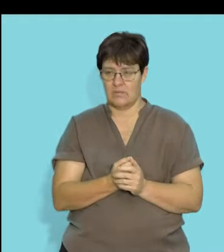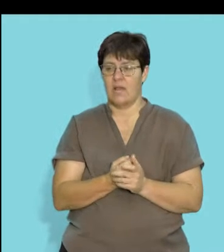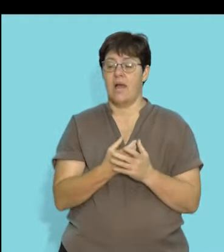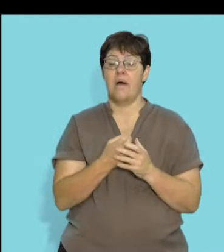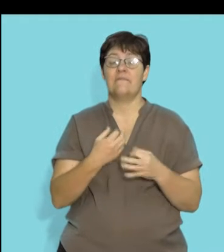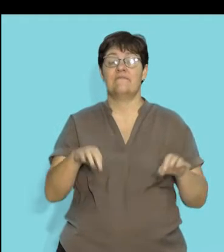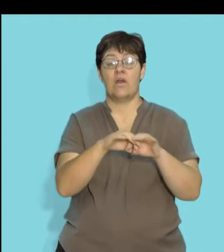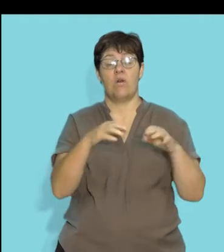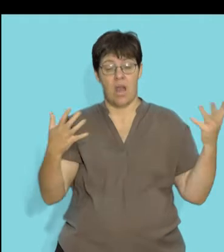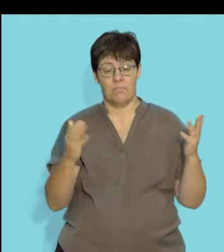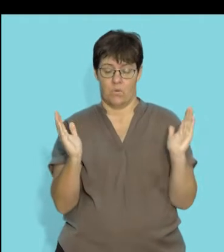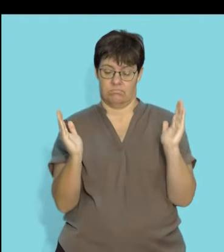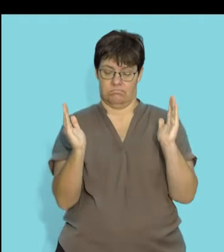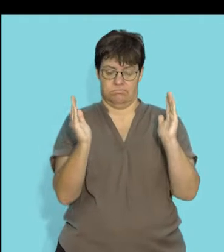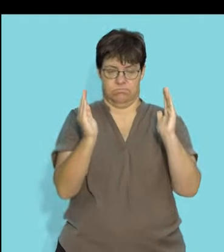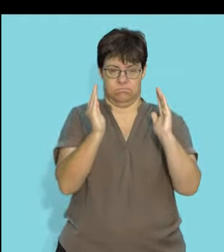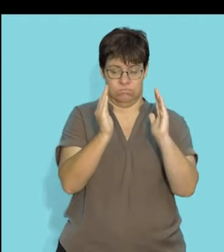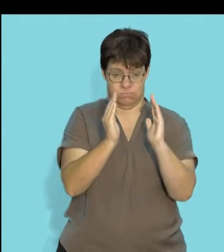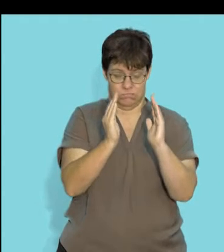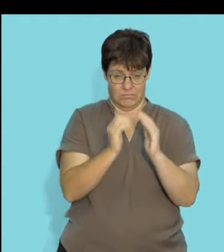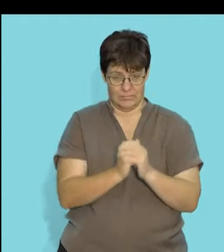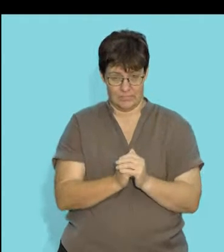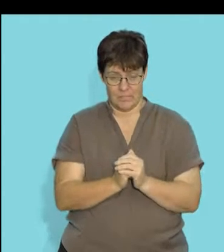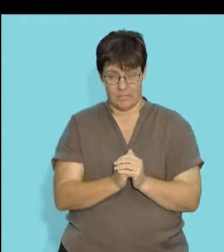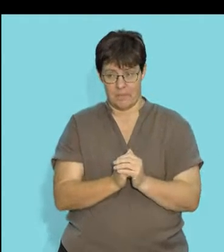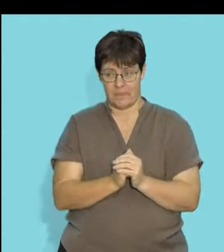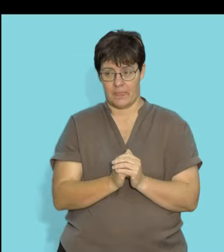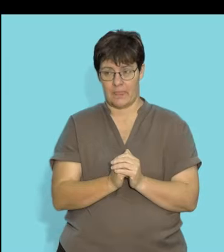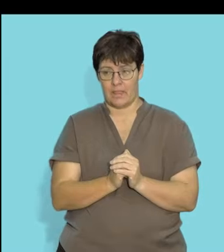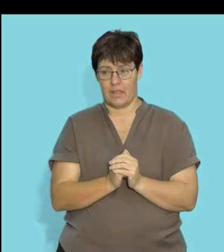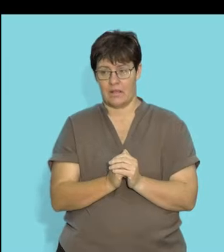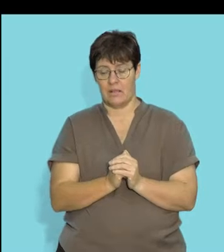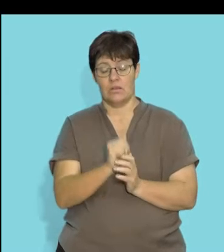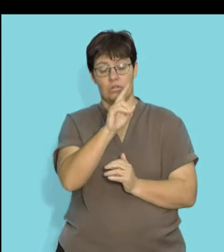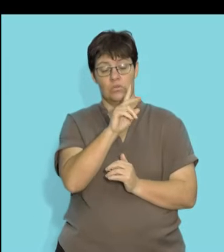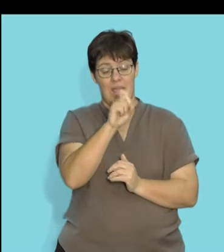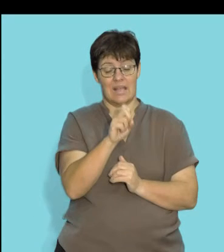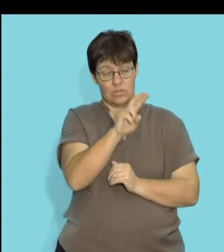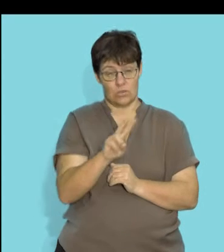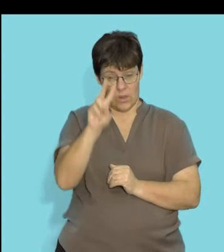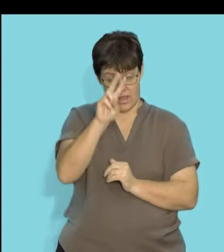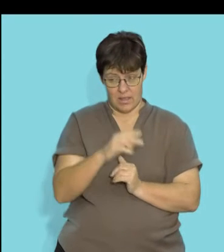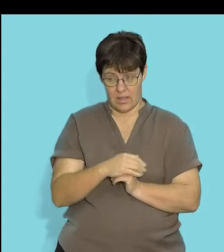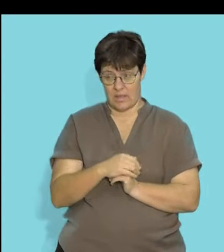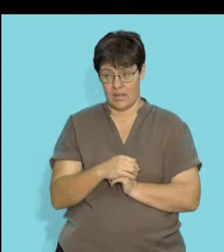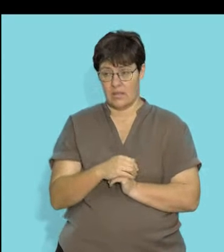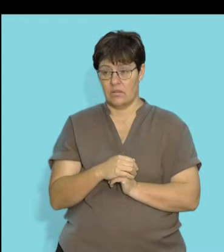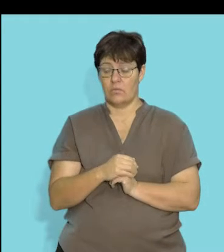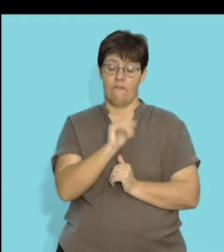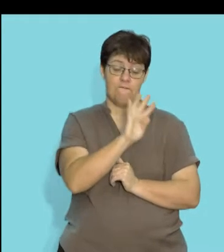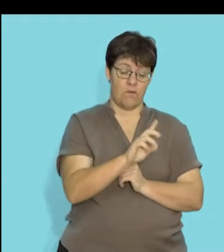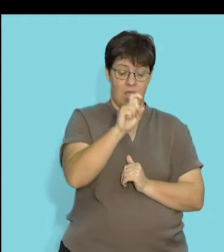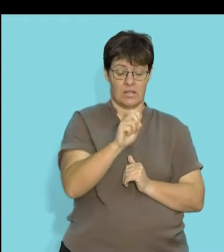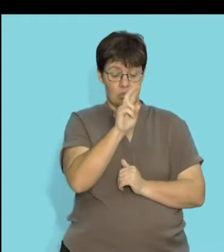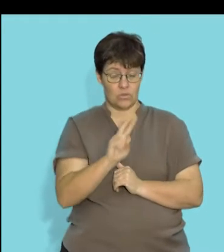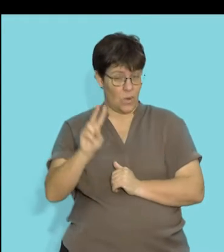mean. The larger the value, the closer the arms are to the y-axis. So if it's 2x